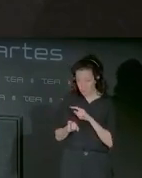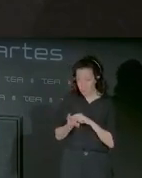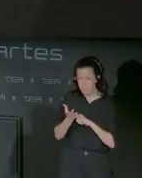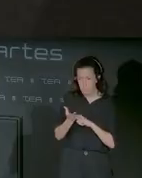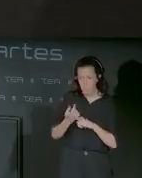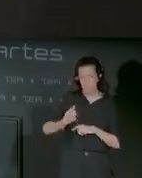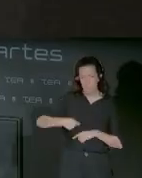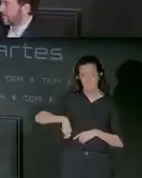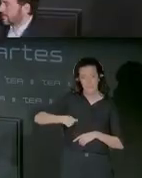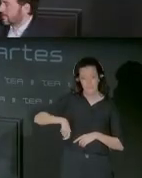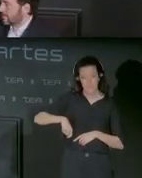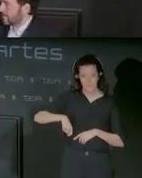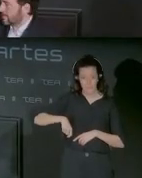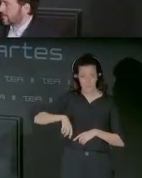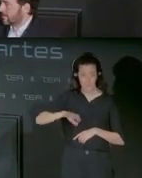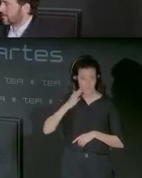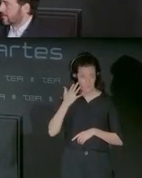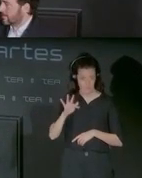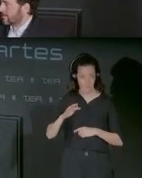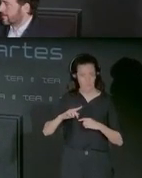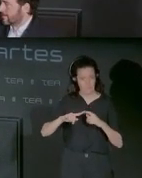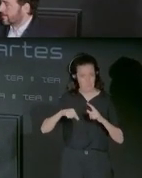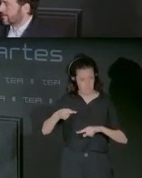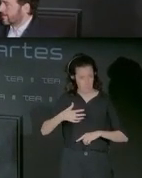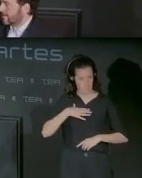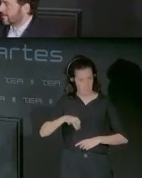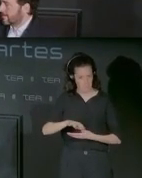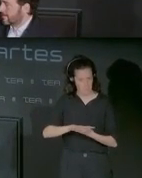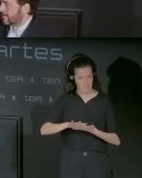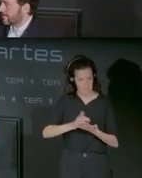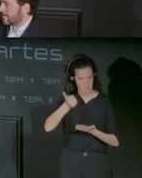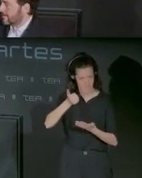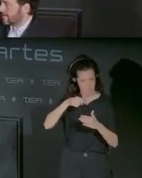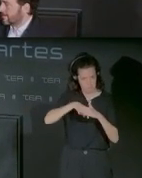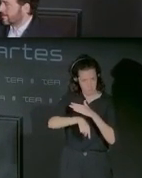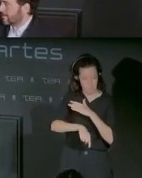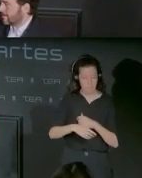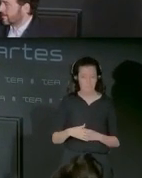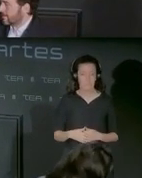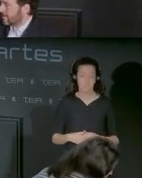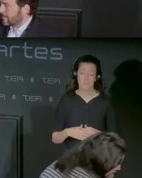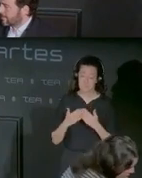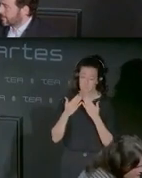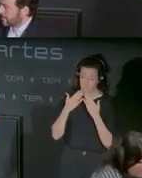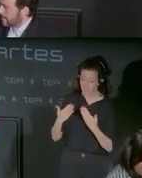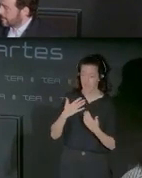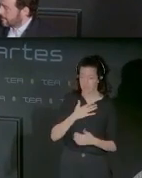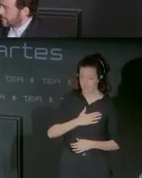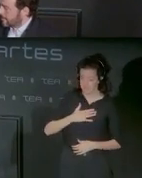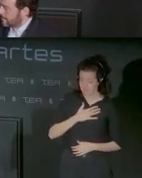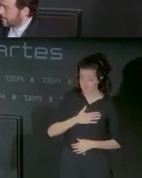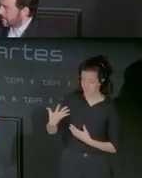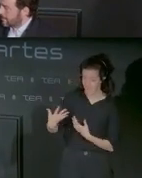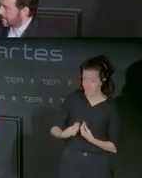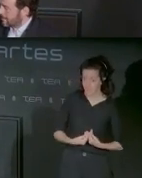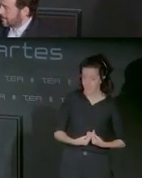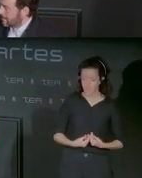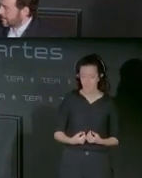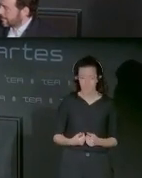detail. Thank you. Happy to have you here. Last but not least, Youri.